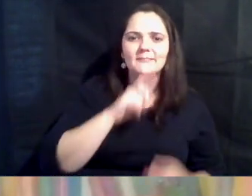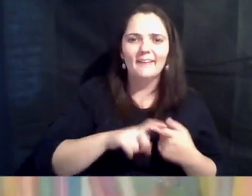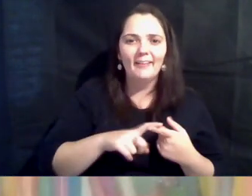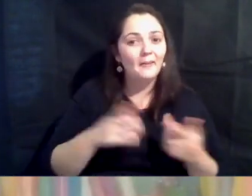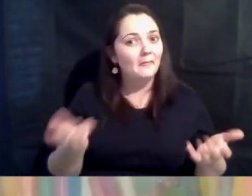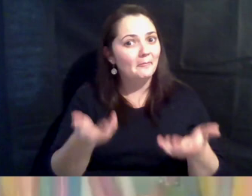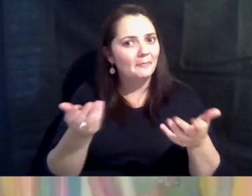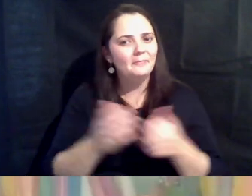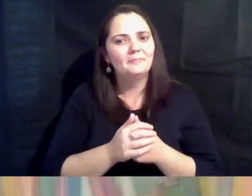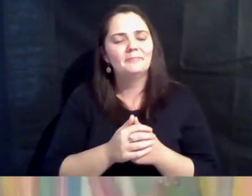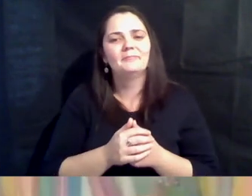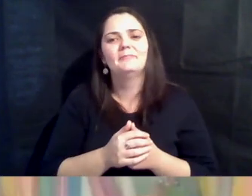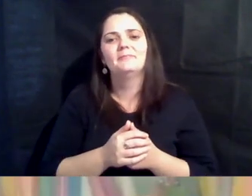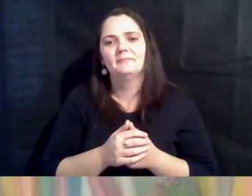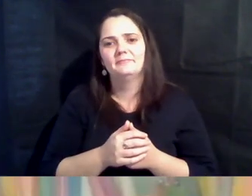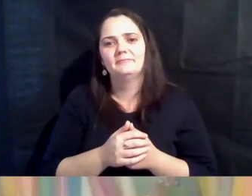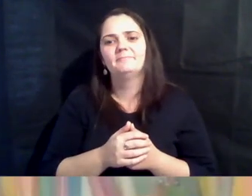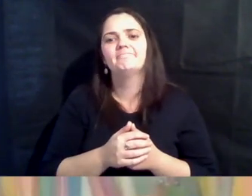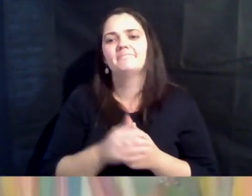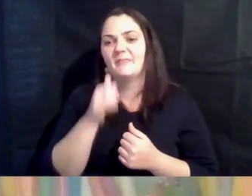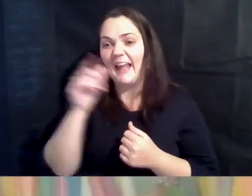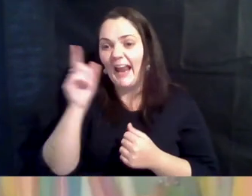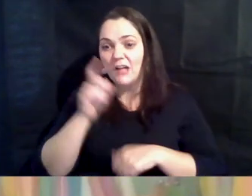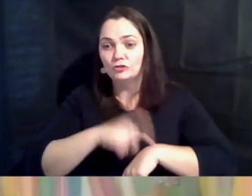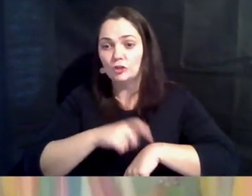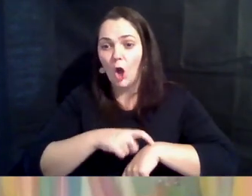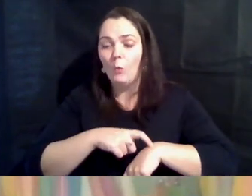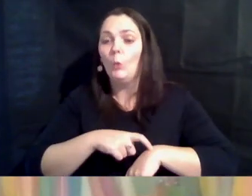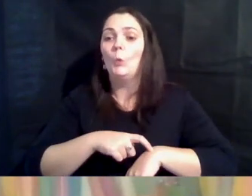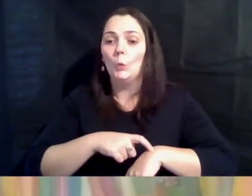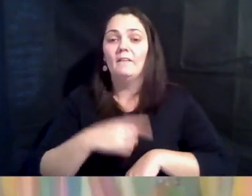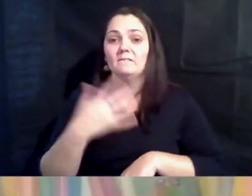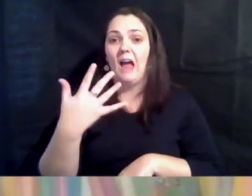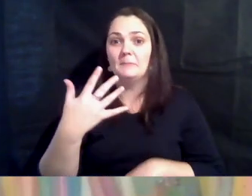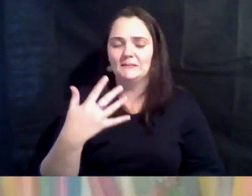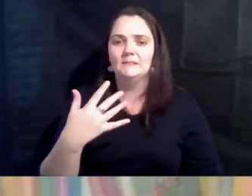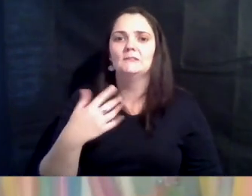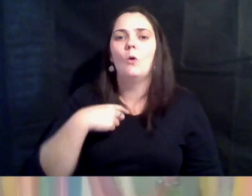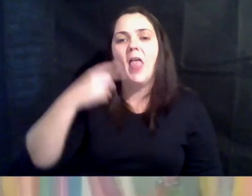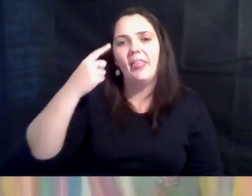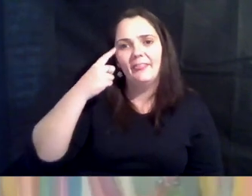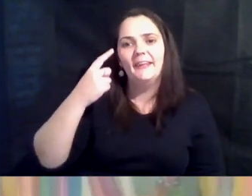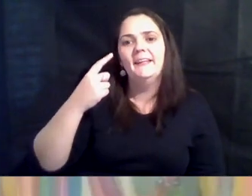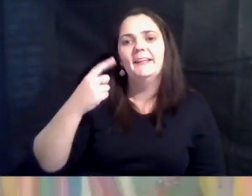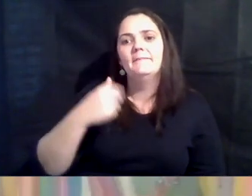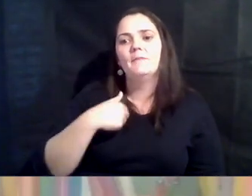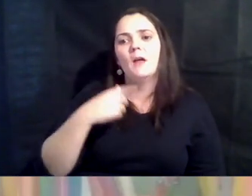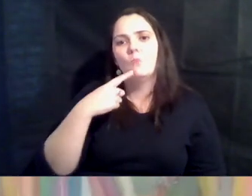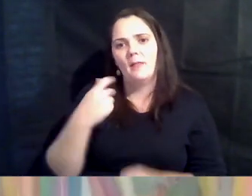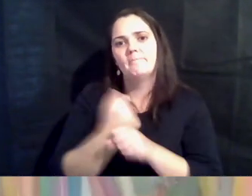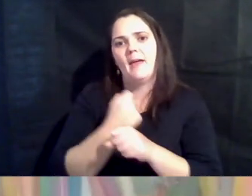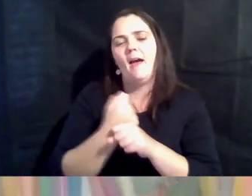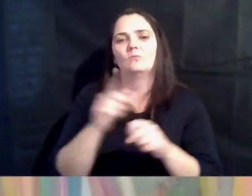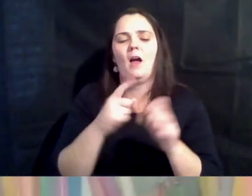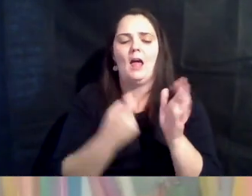this page RIP fiddle leaf because, you know, she was expensive and she